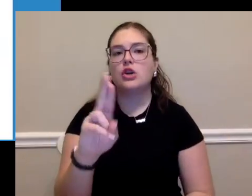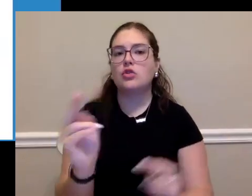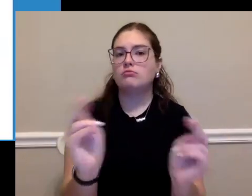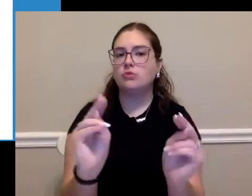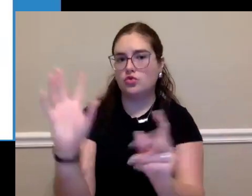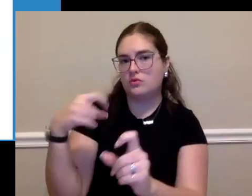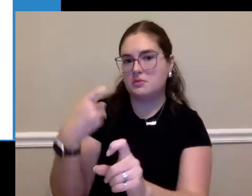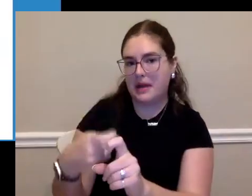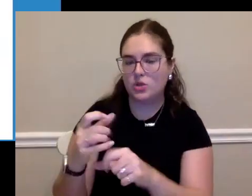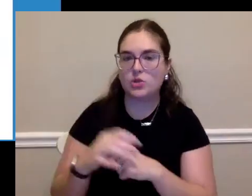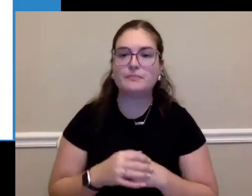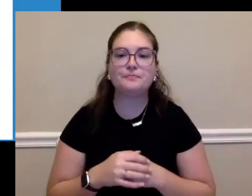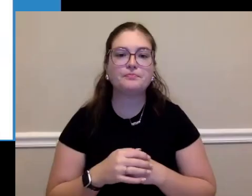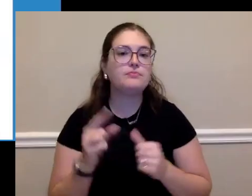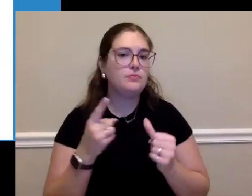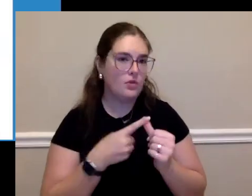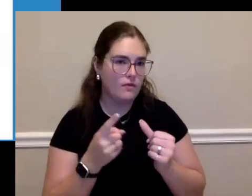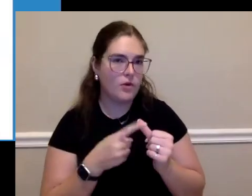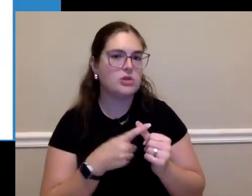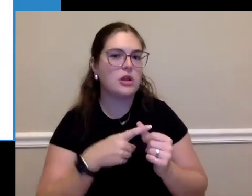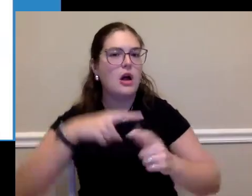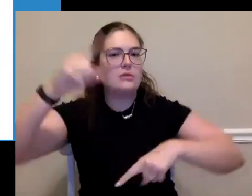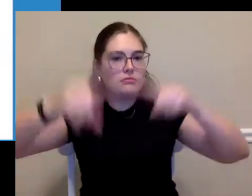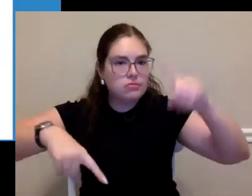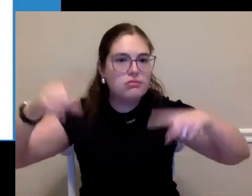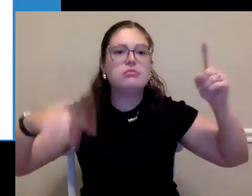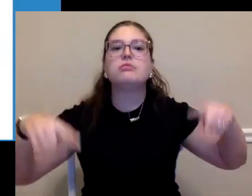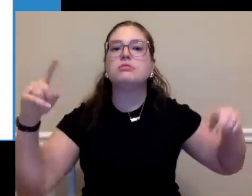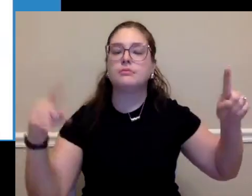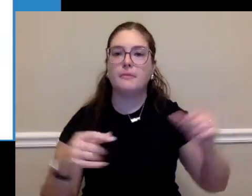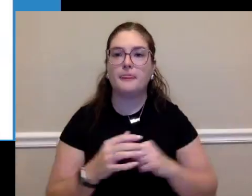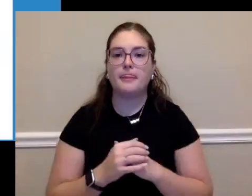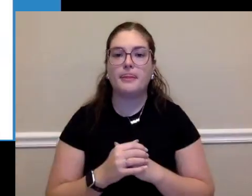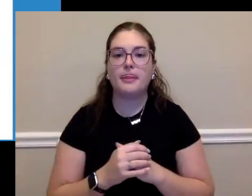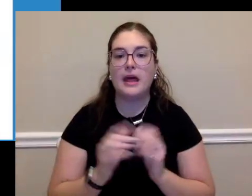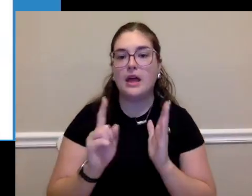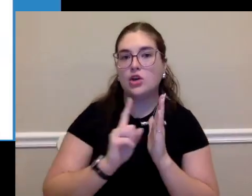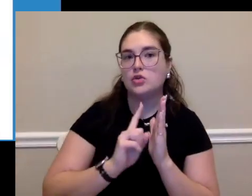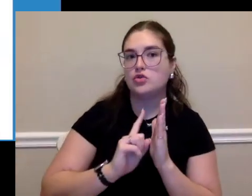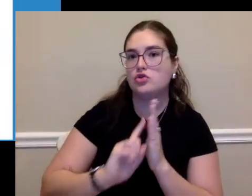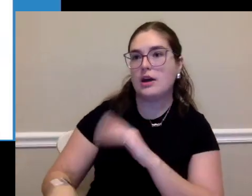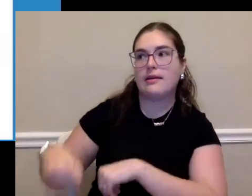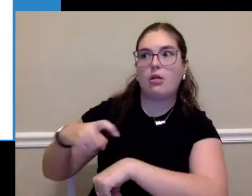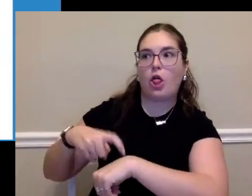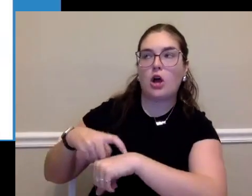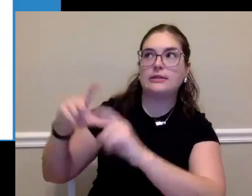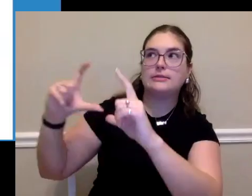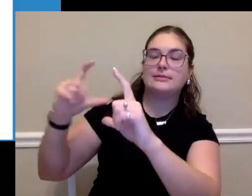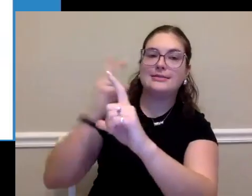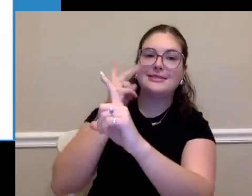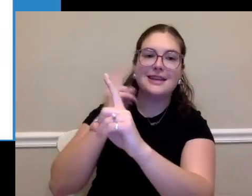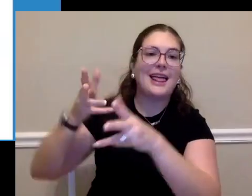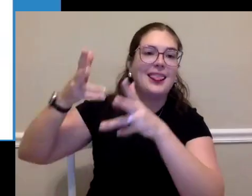So let me talk a little bit about the survey demographics. And I'm going to check my clock every now and then because I want to leave time